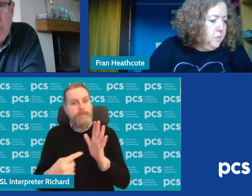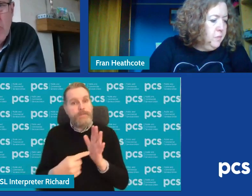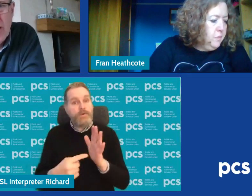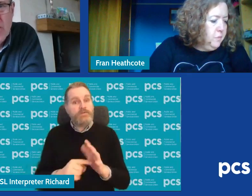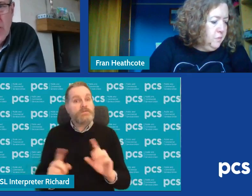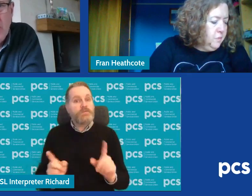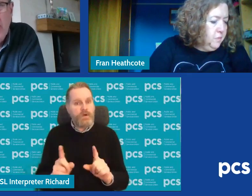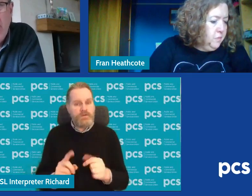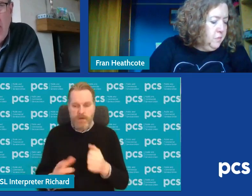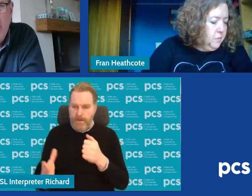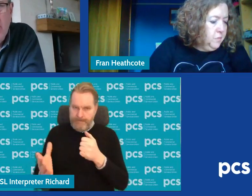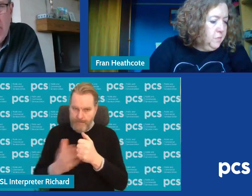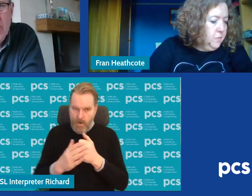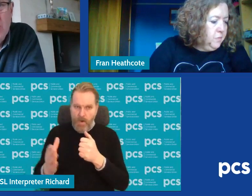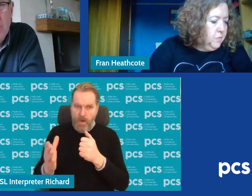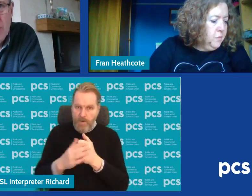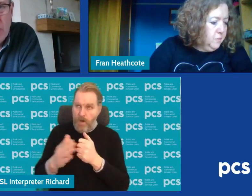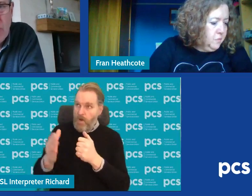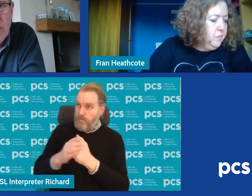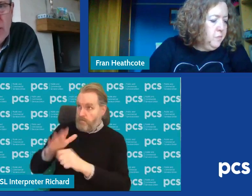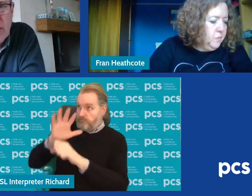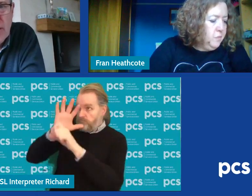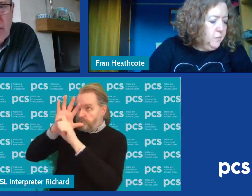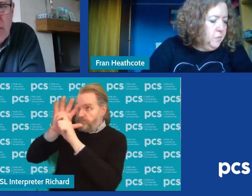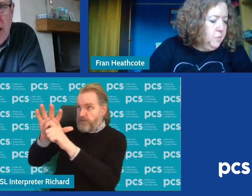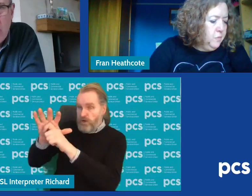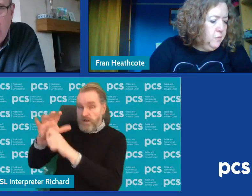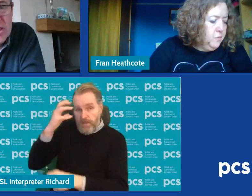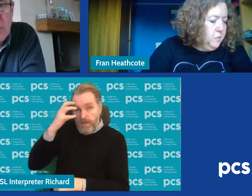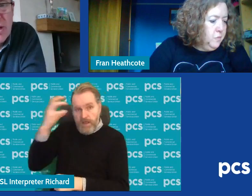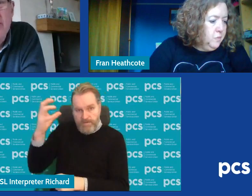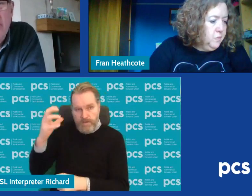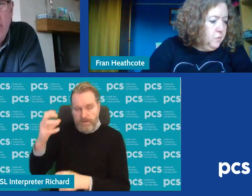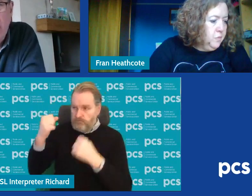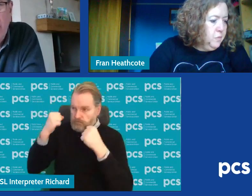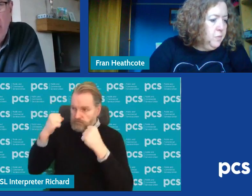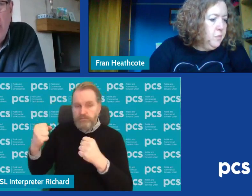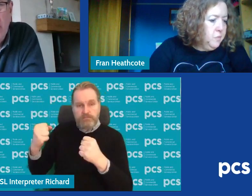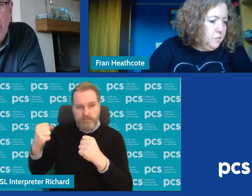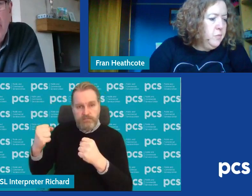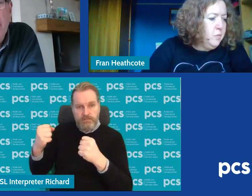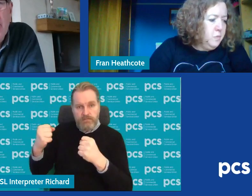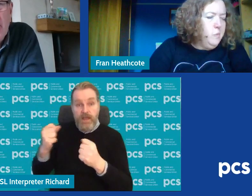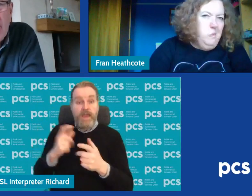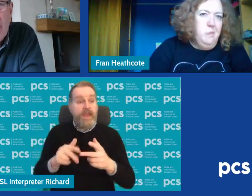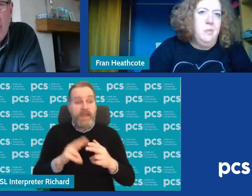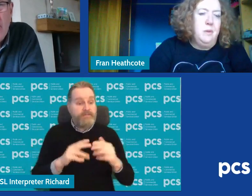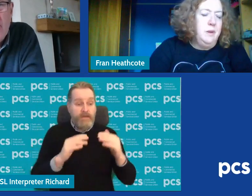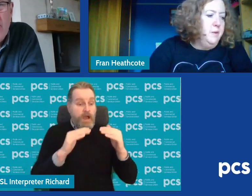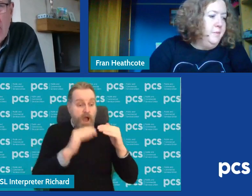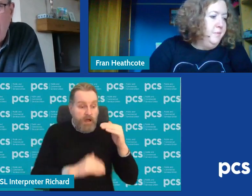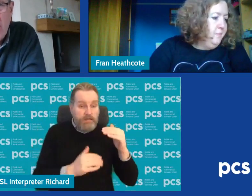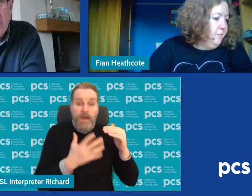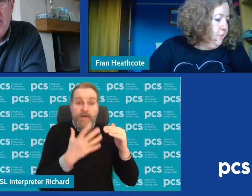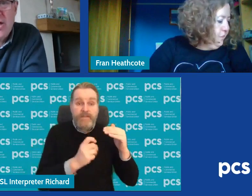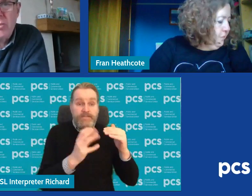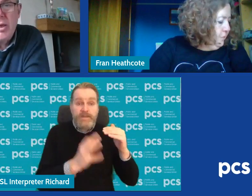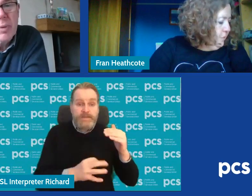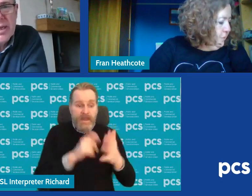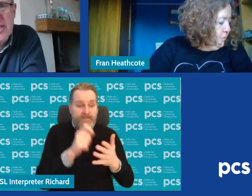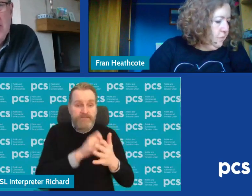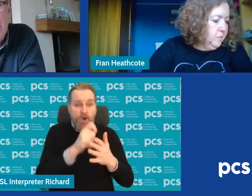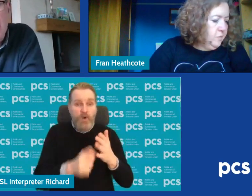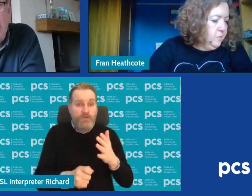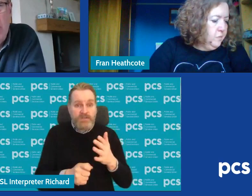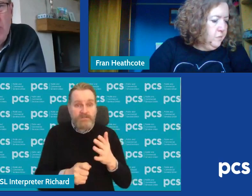built more pressure than we have ever managed before. That would dissipate if we don't get over the line. And that, I think, has got to be